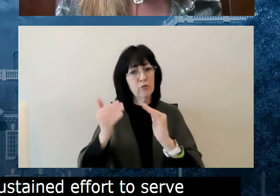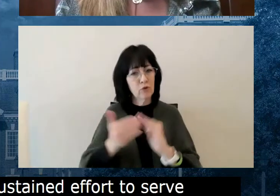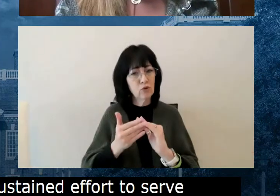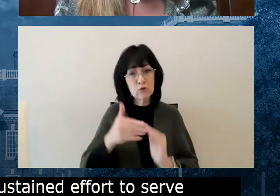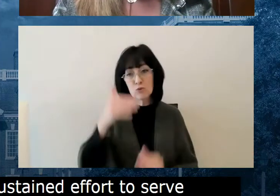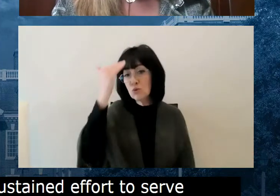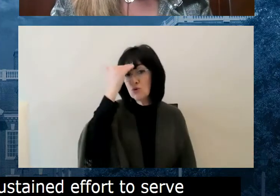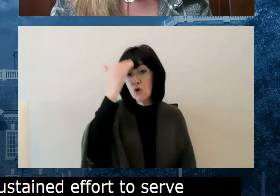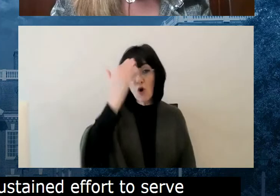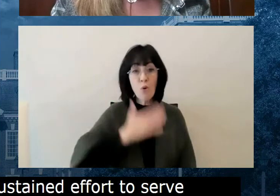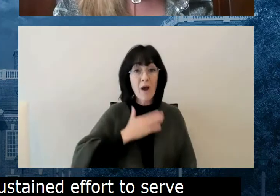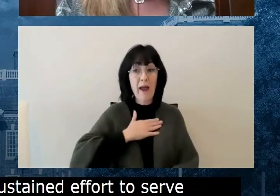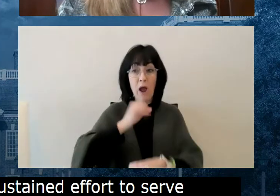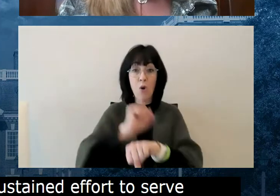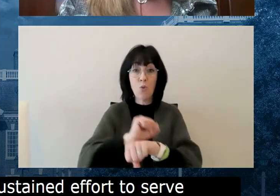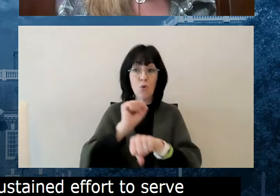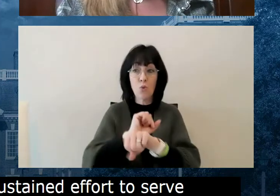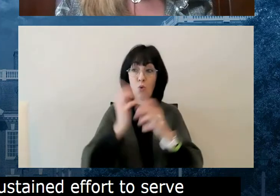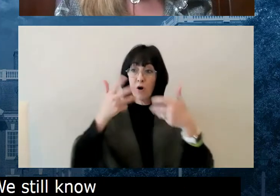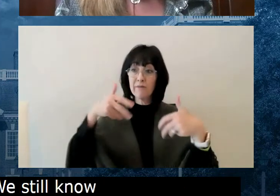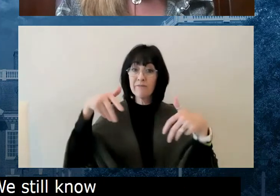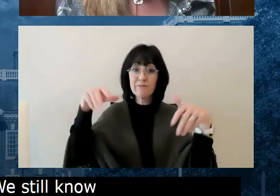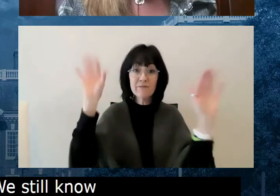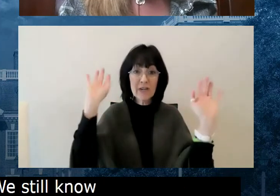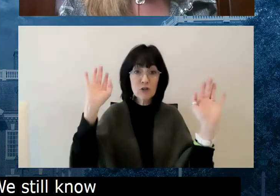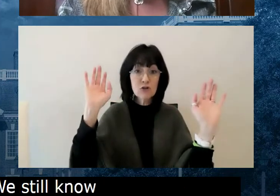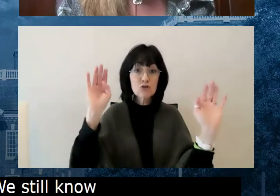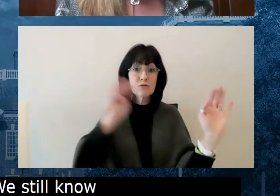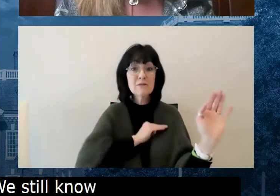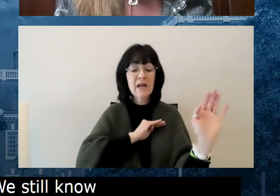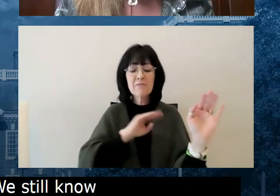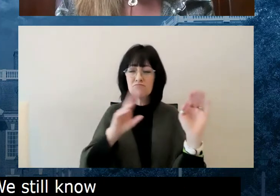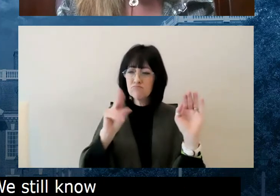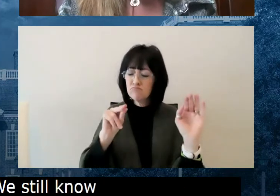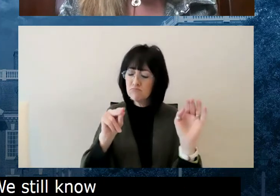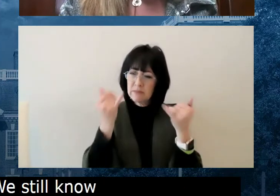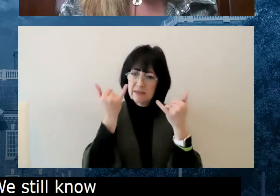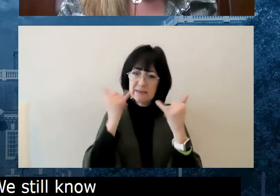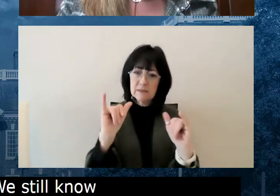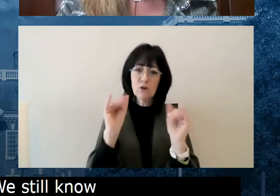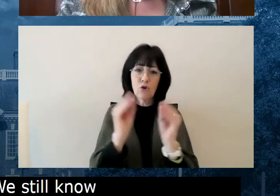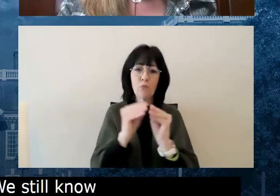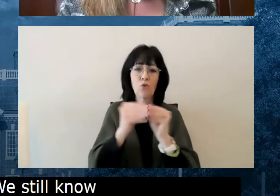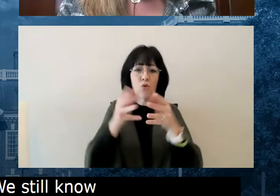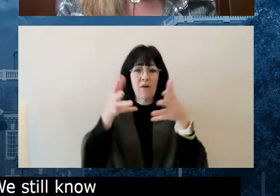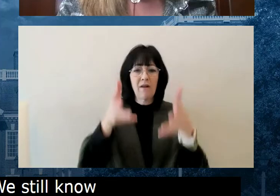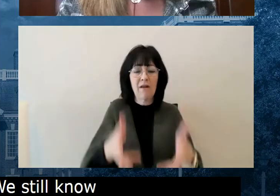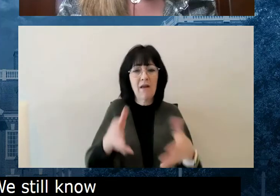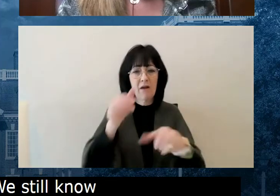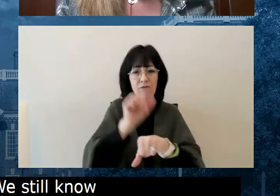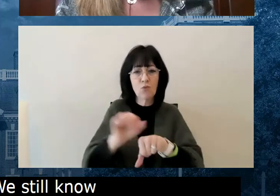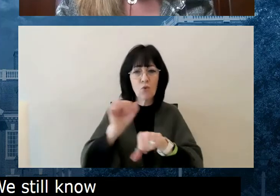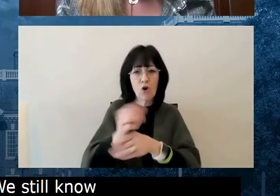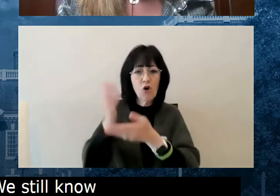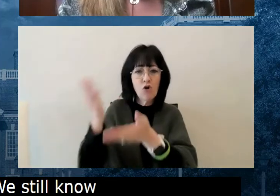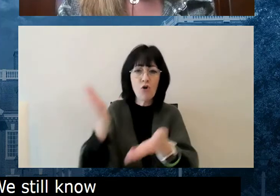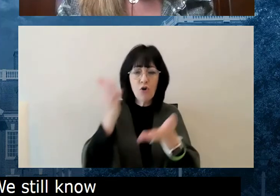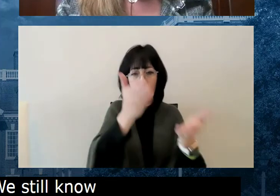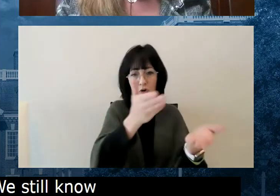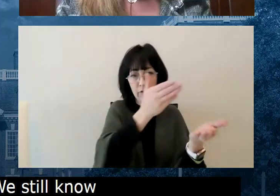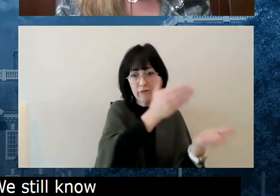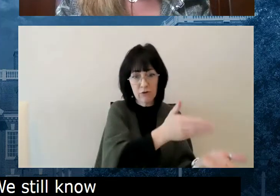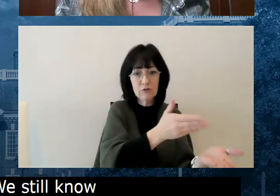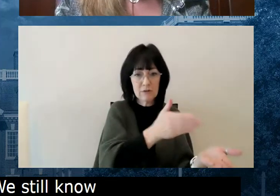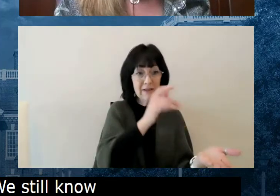go to ensure that the percentage of those vaccinated in all groups are